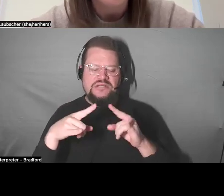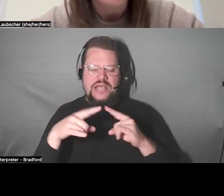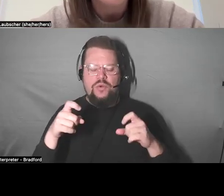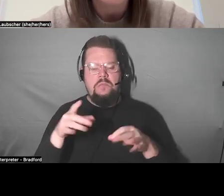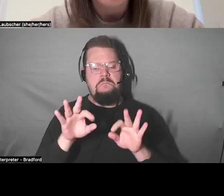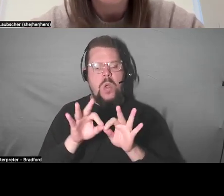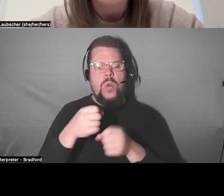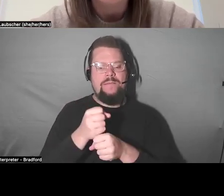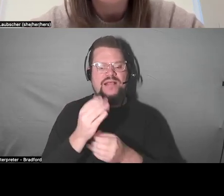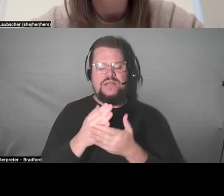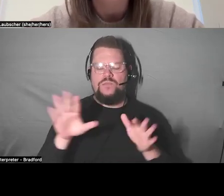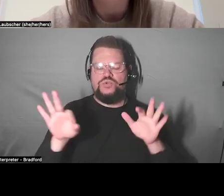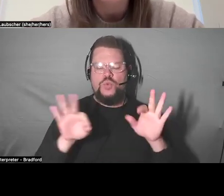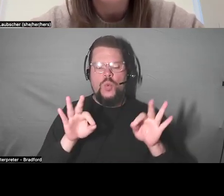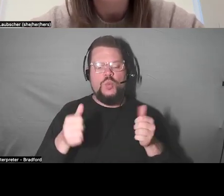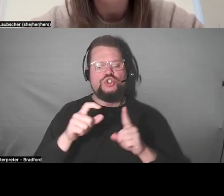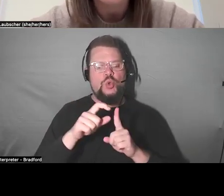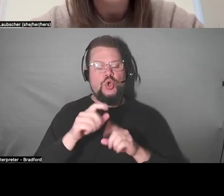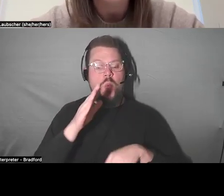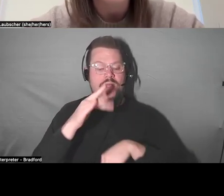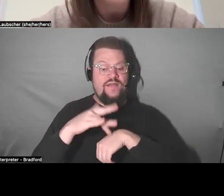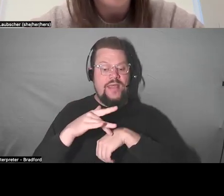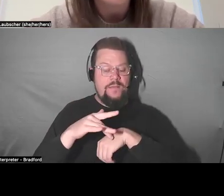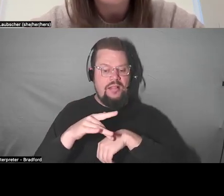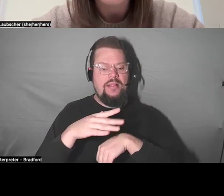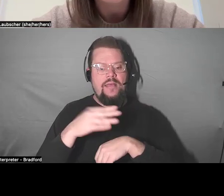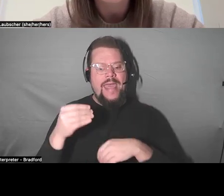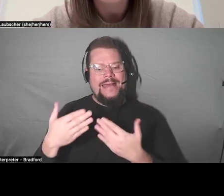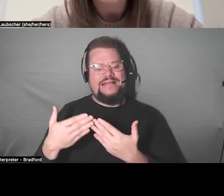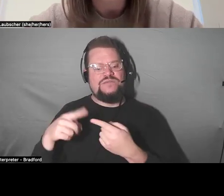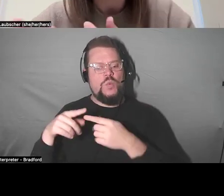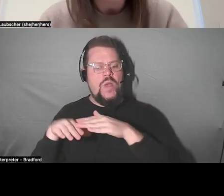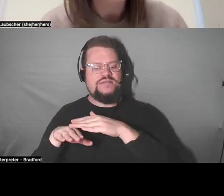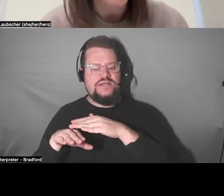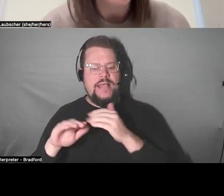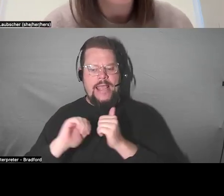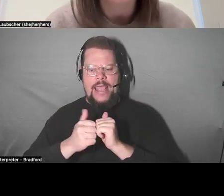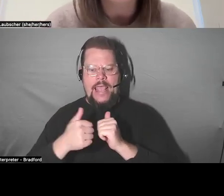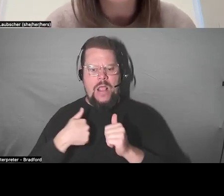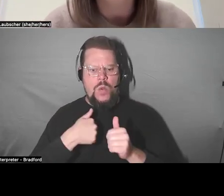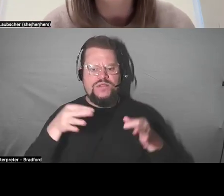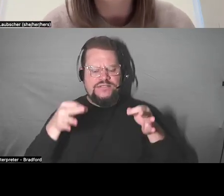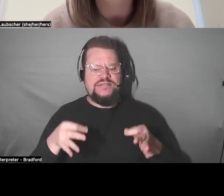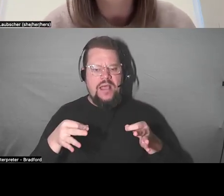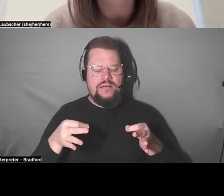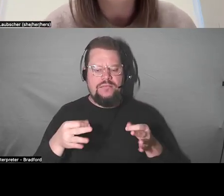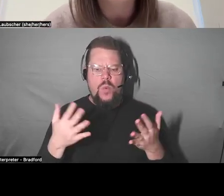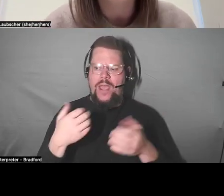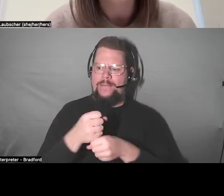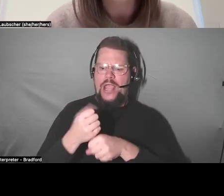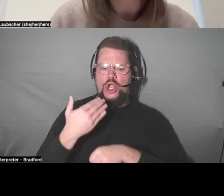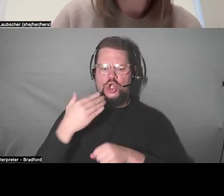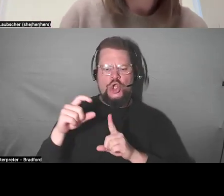some choices about what words will be available and easy to access. So how do we decide what makes a good word?